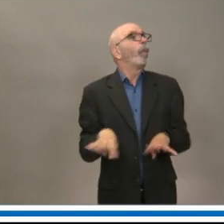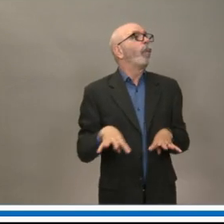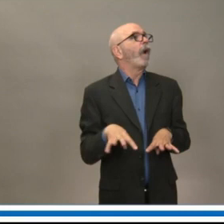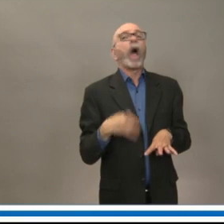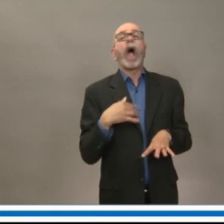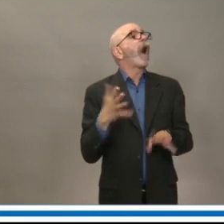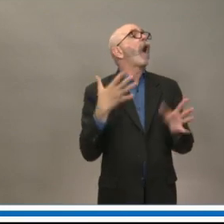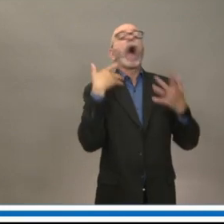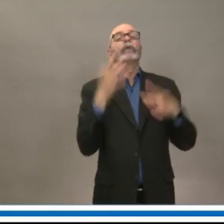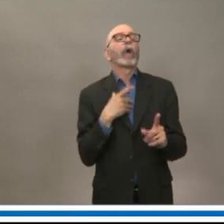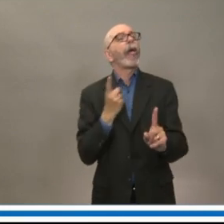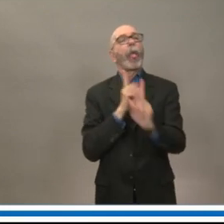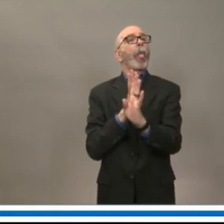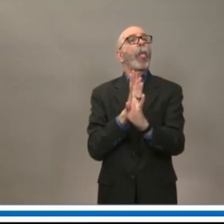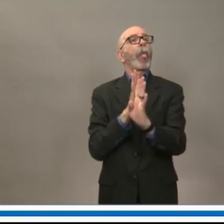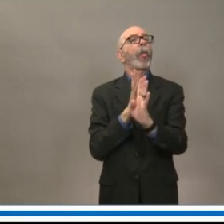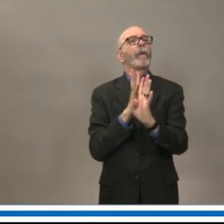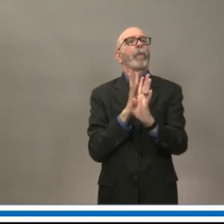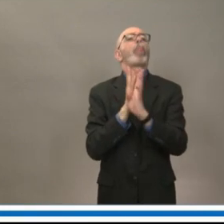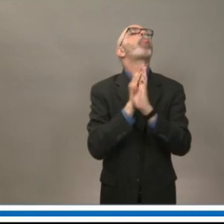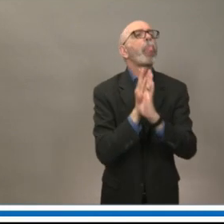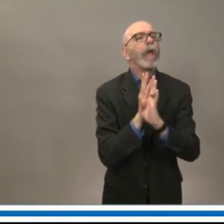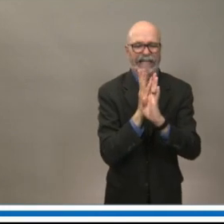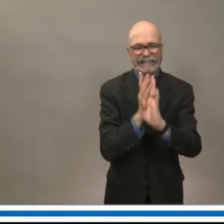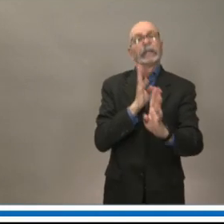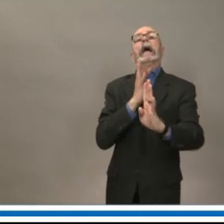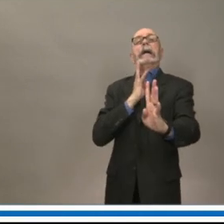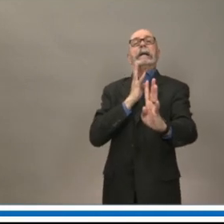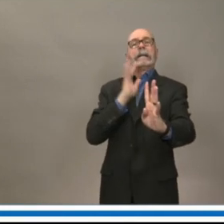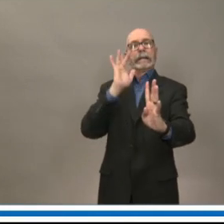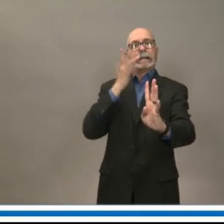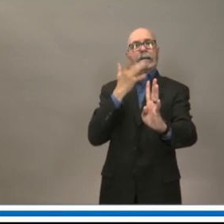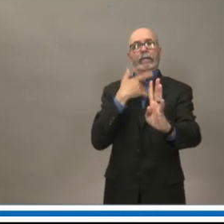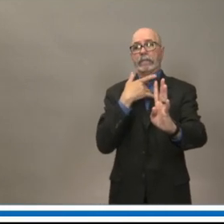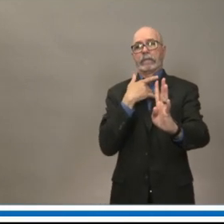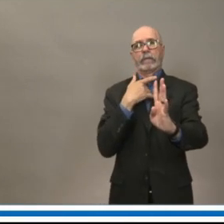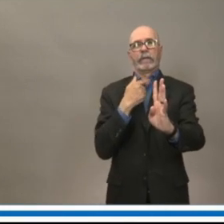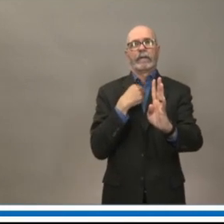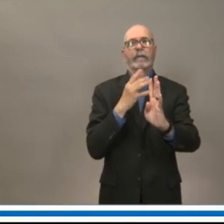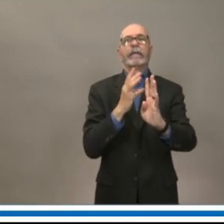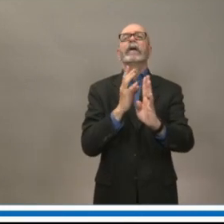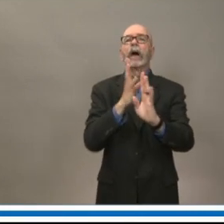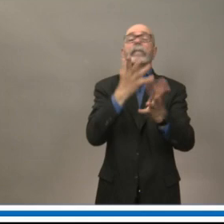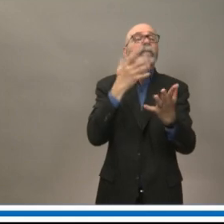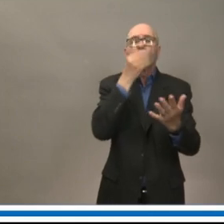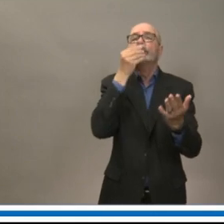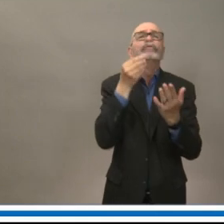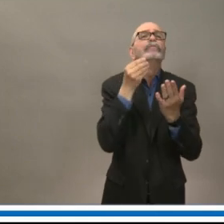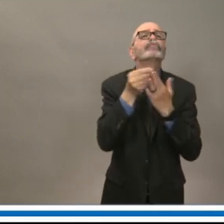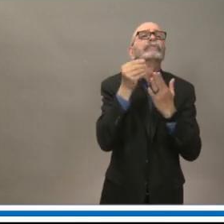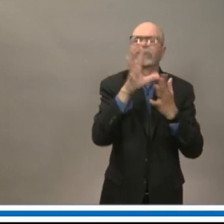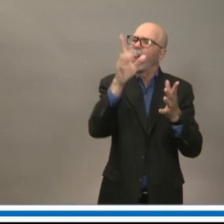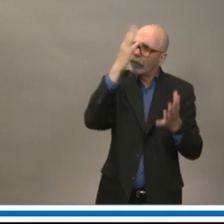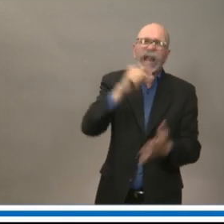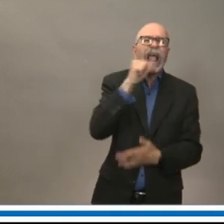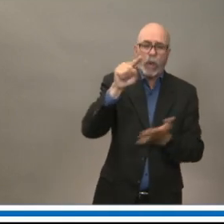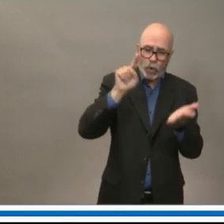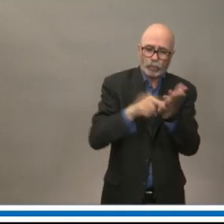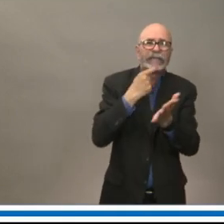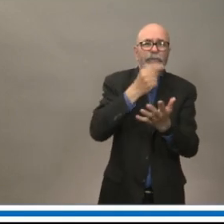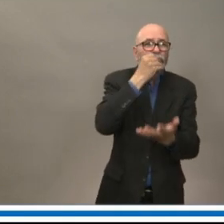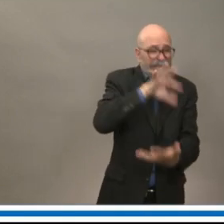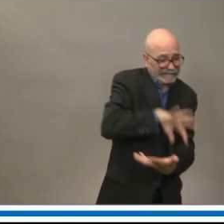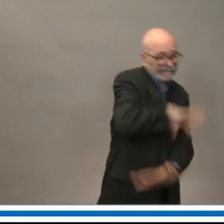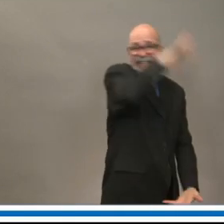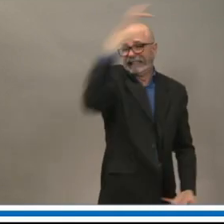were asking people to go to the grocery store no more than once a week. If possible, use online shopping and then picking up your